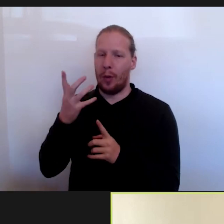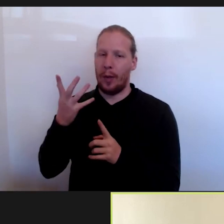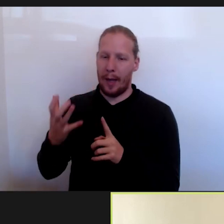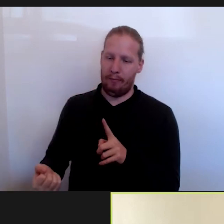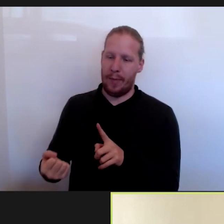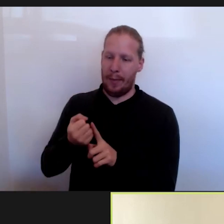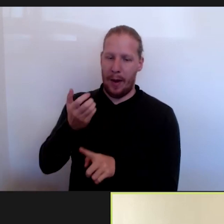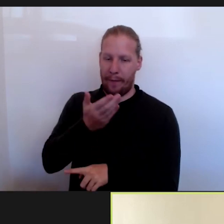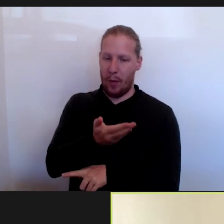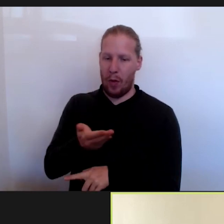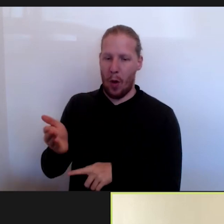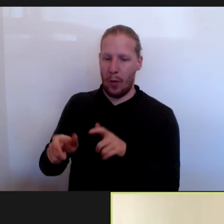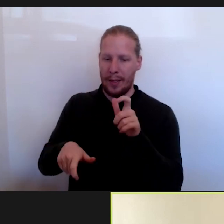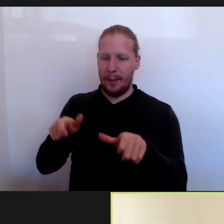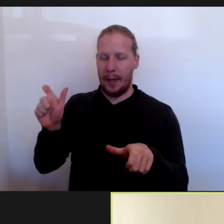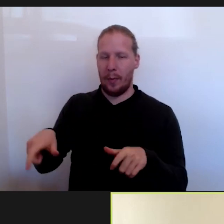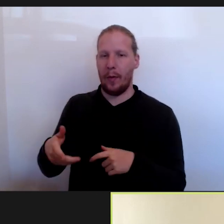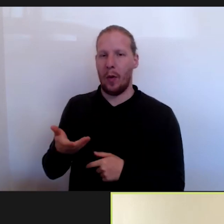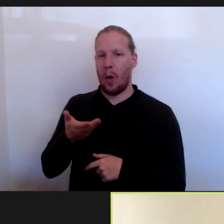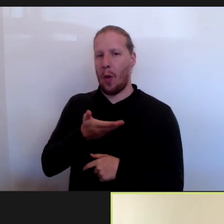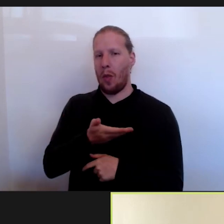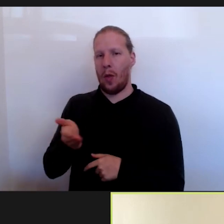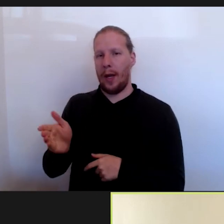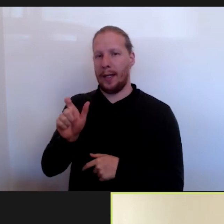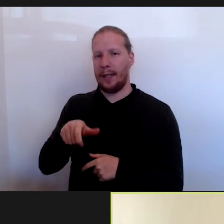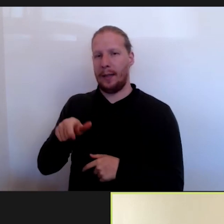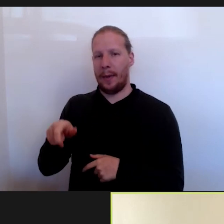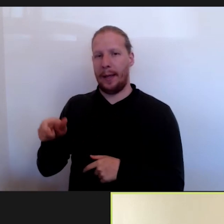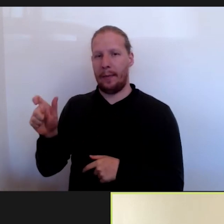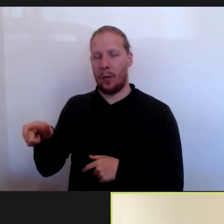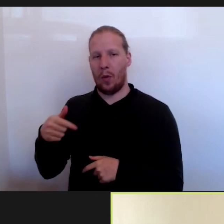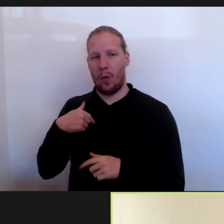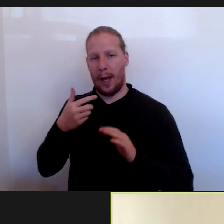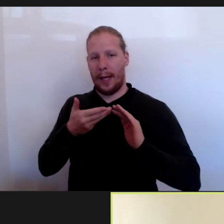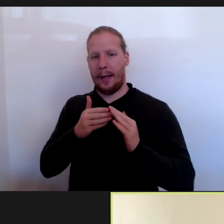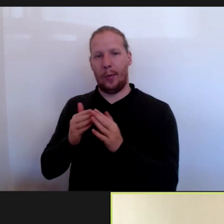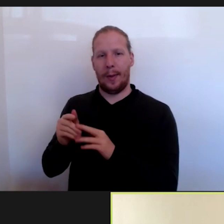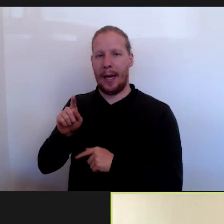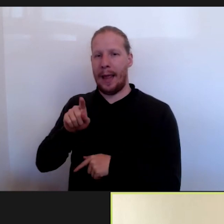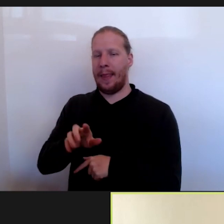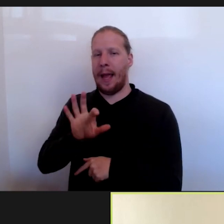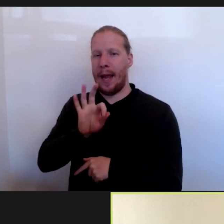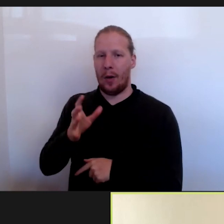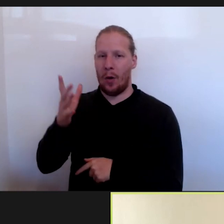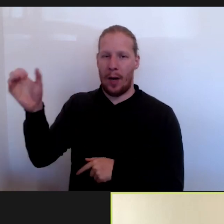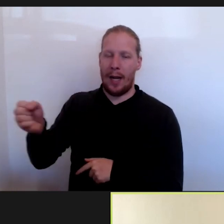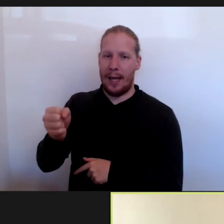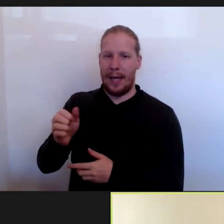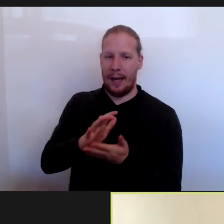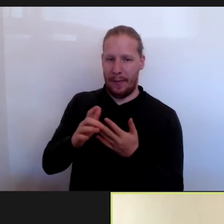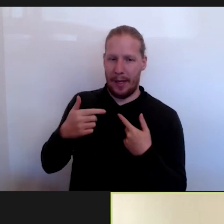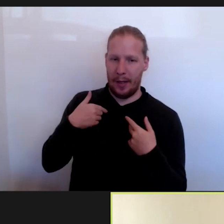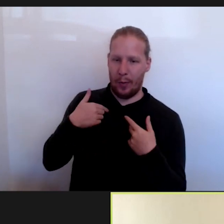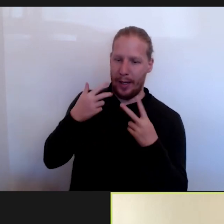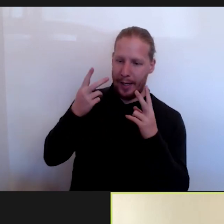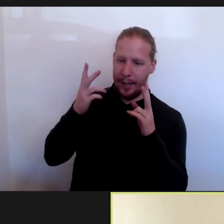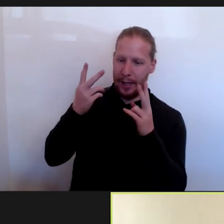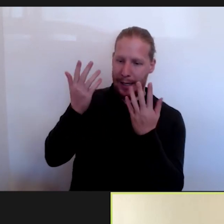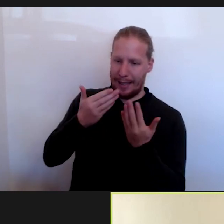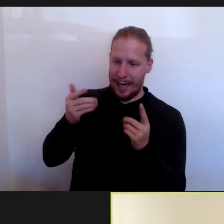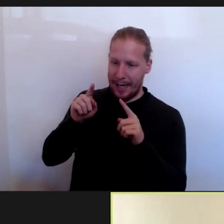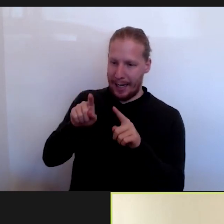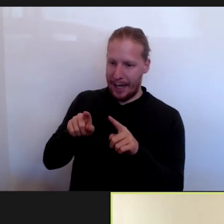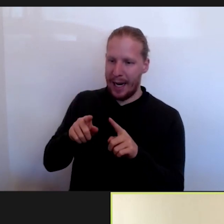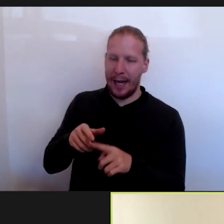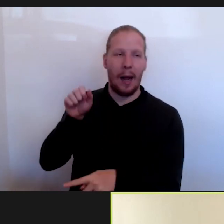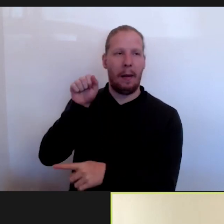and the community that we work with. They are not the subject. They are not the data for you to simply go and study and then done. And you have got